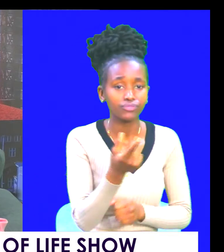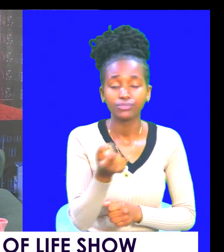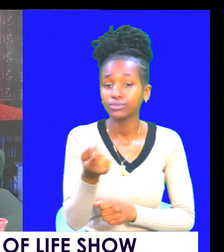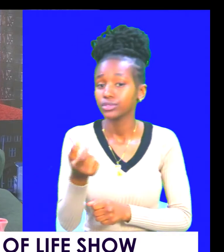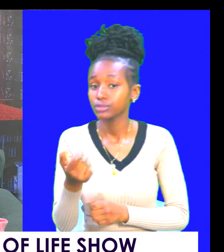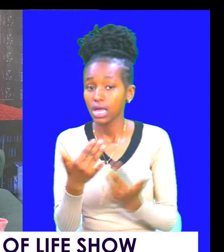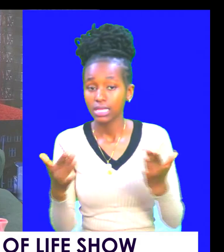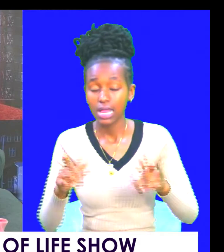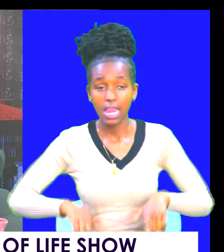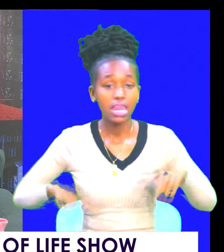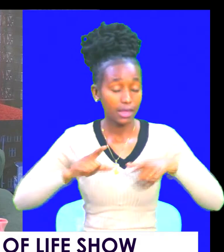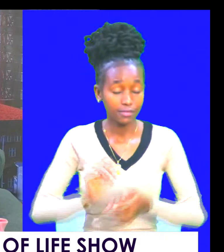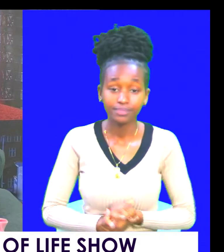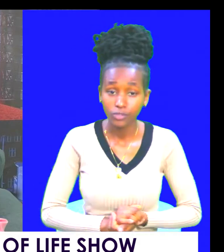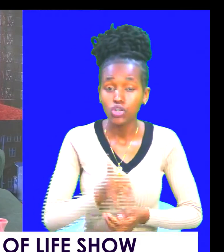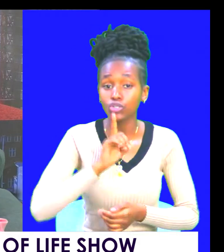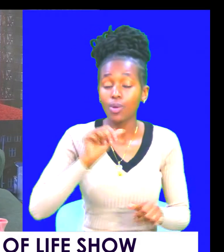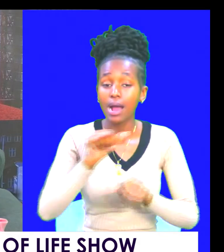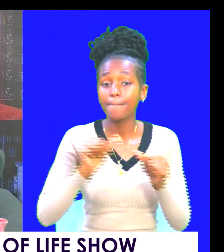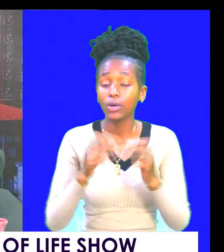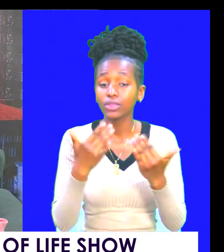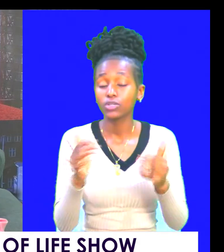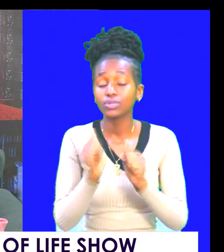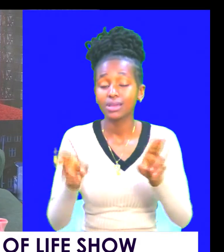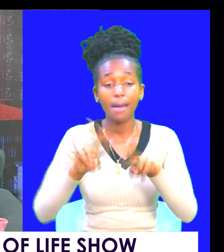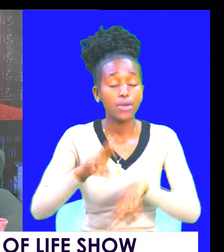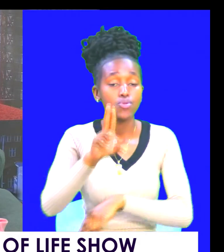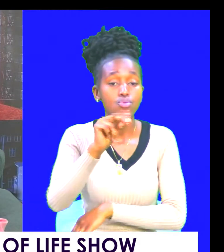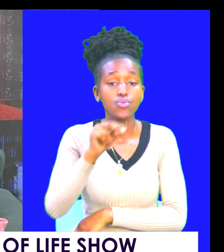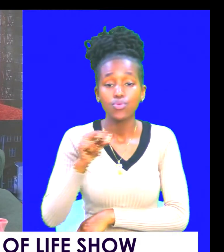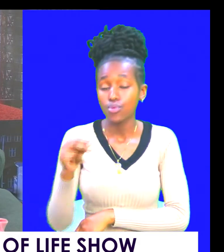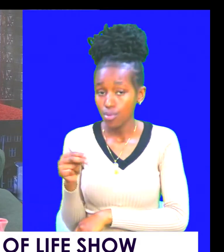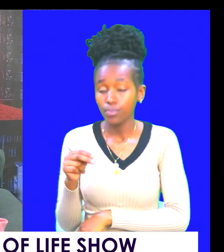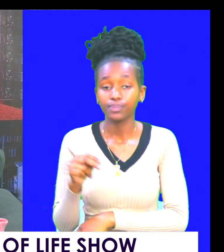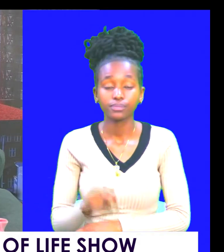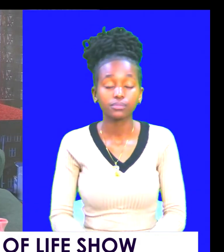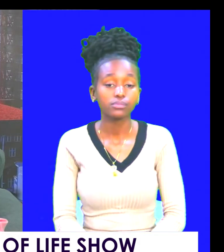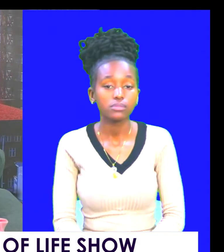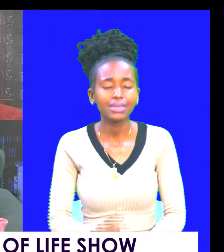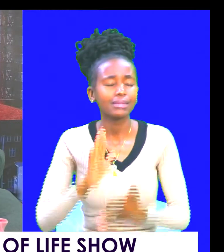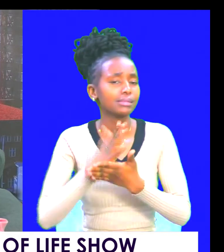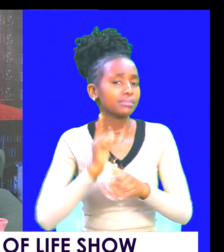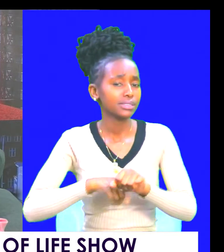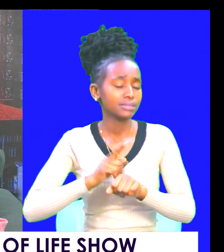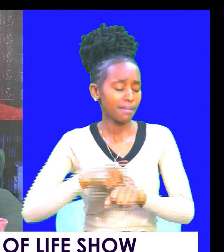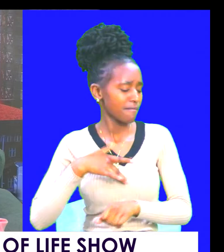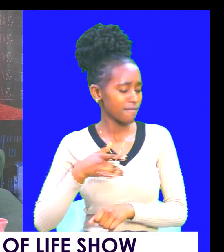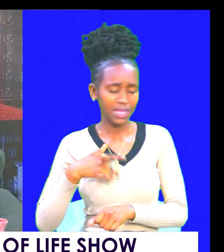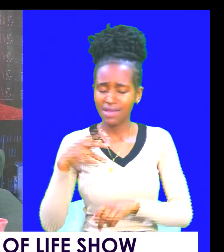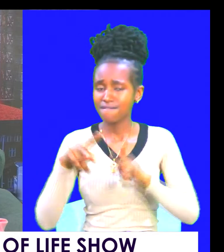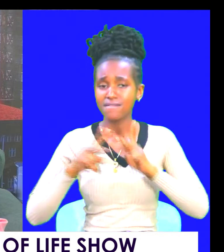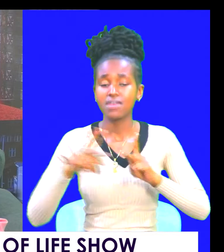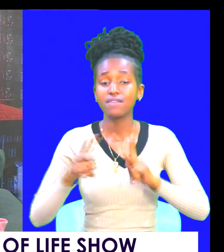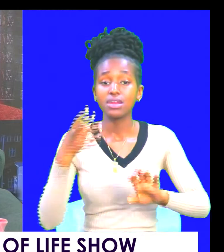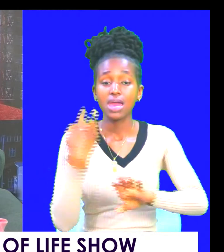not very certain about what is going on. Yeah, You may have some difficulties in your